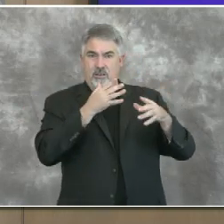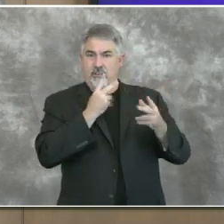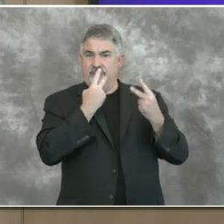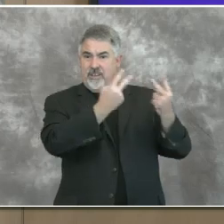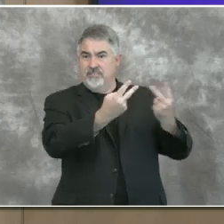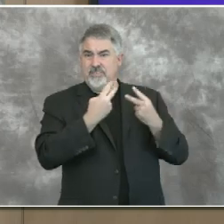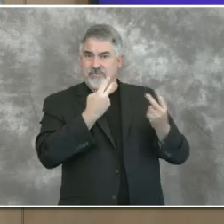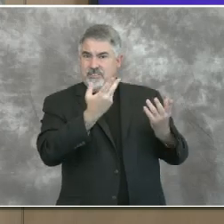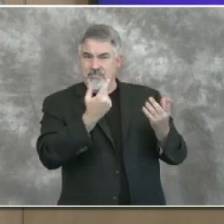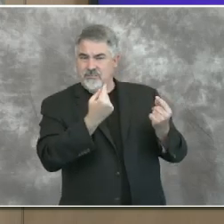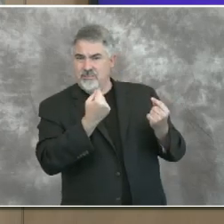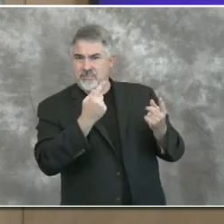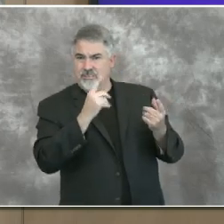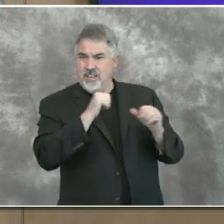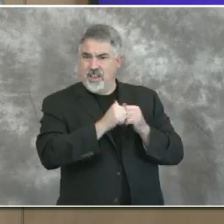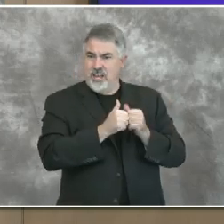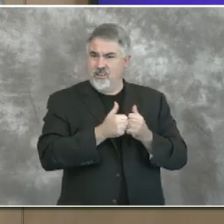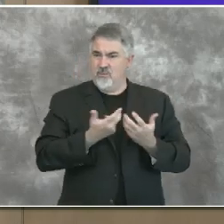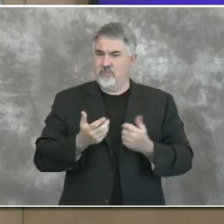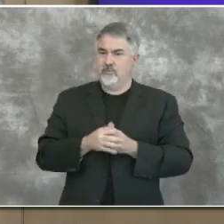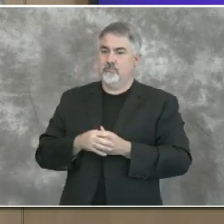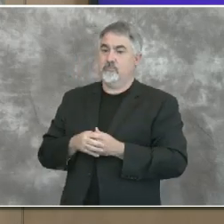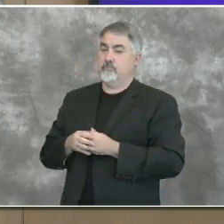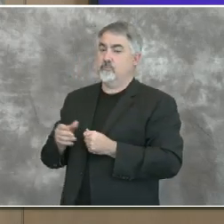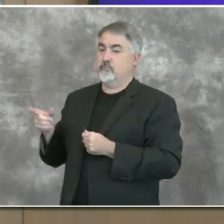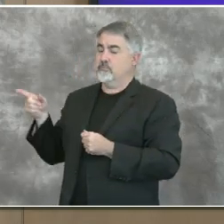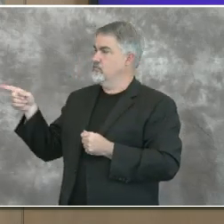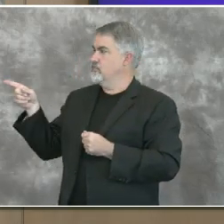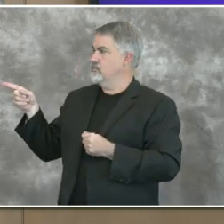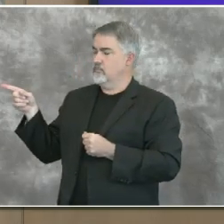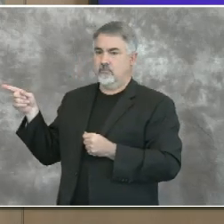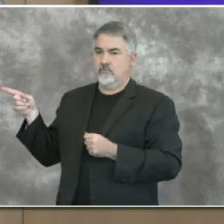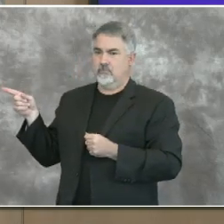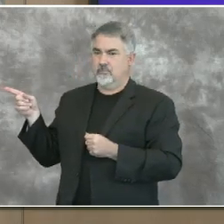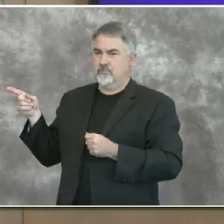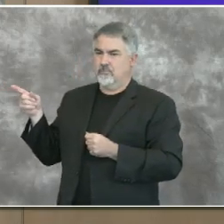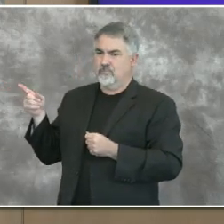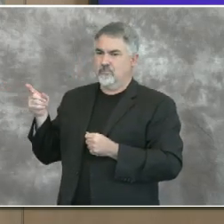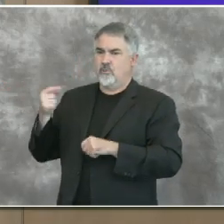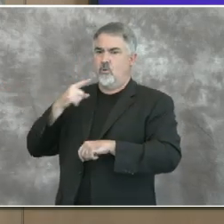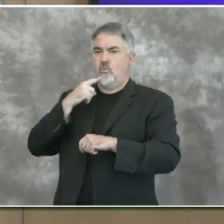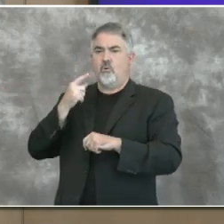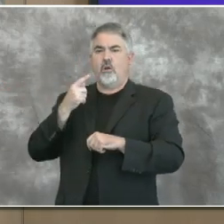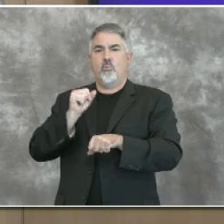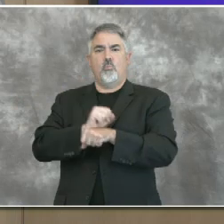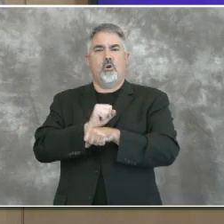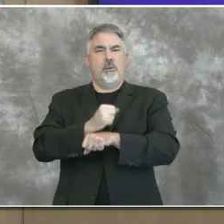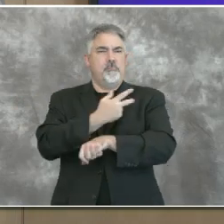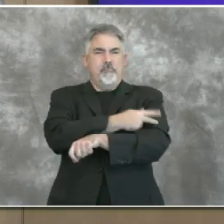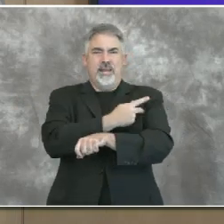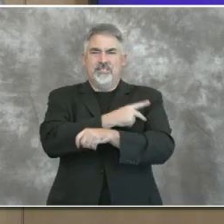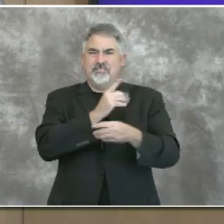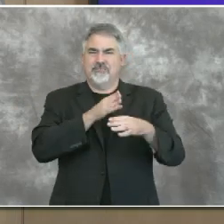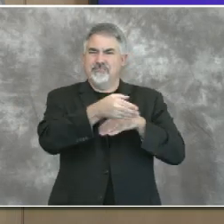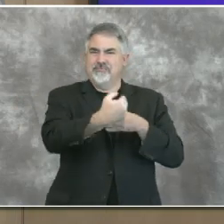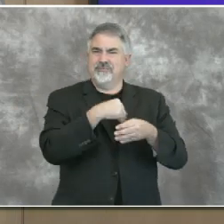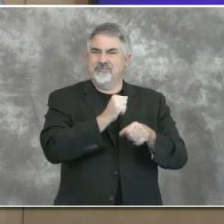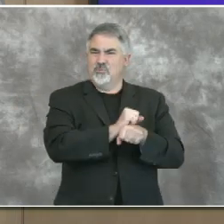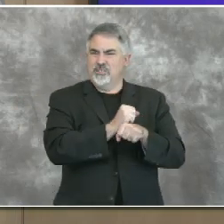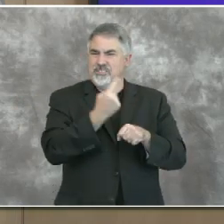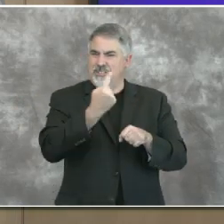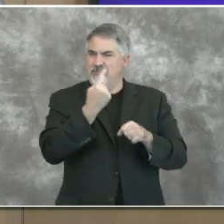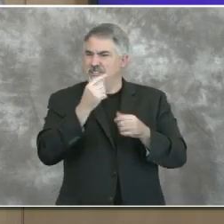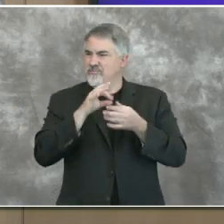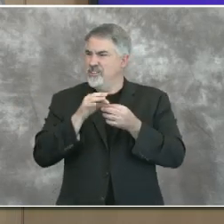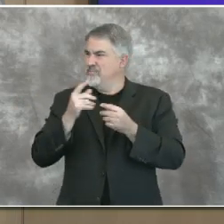which our county would accept patients from across the border. Thank you. Okay, I'm looking to see, I think